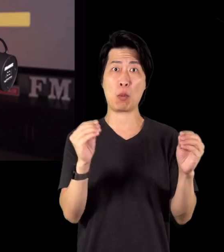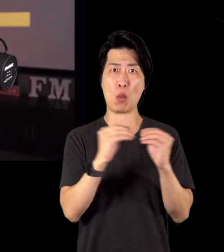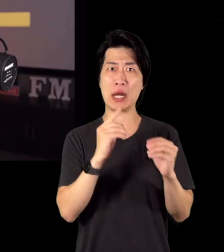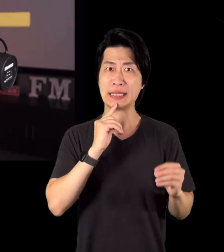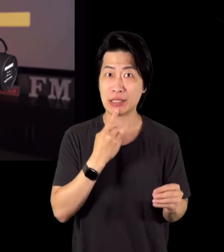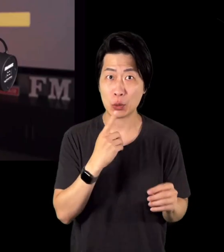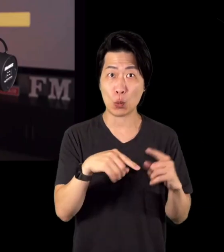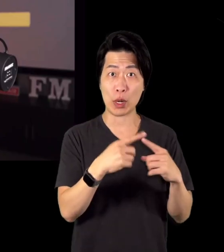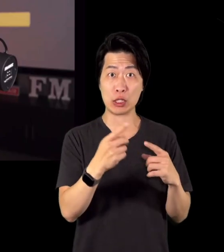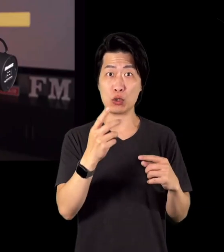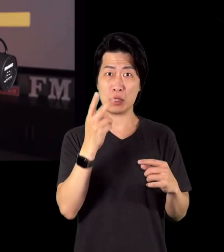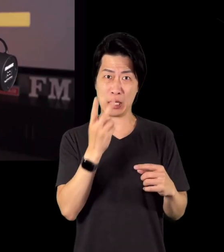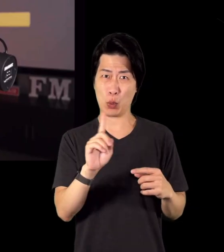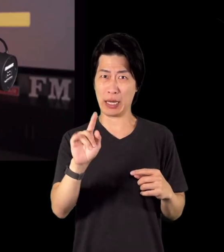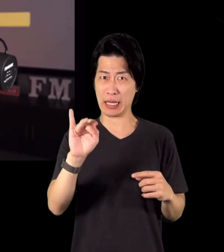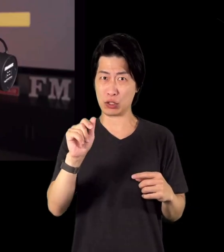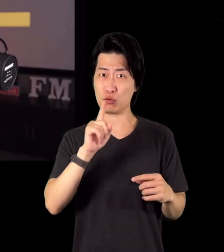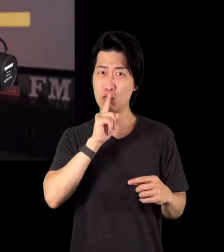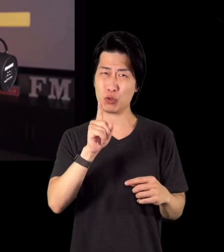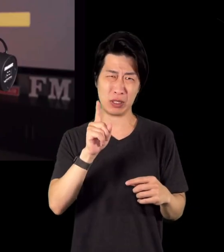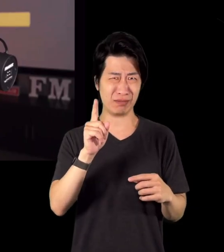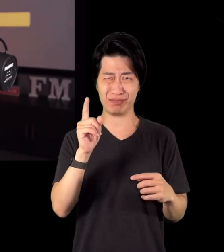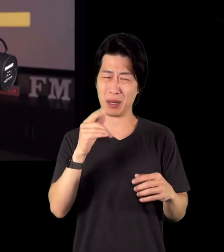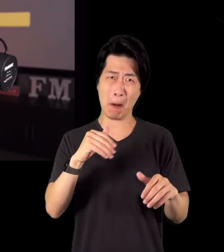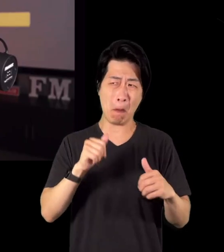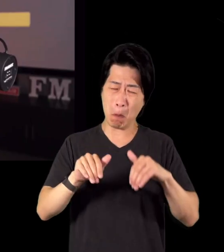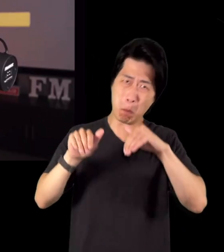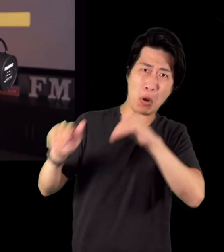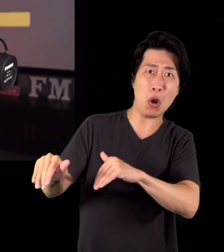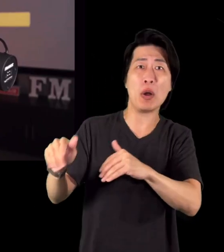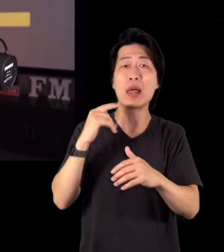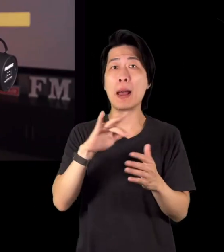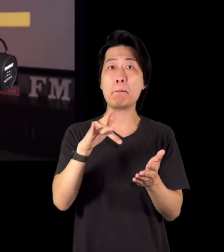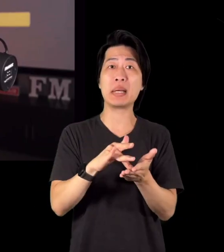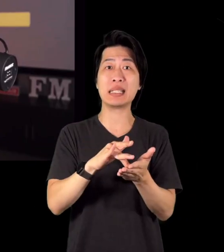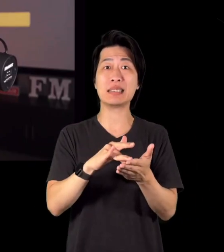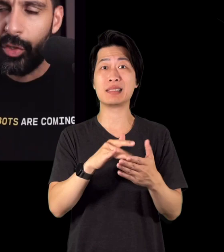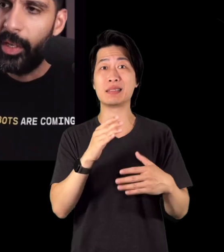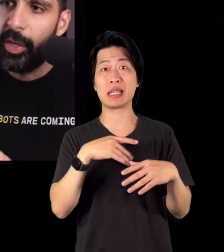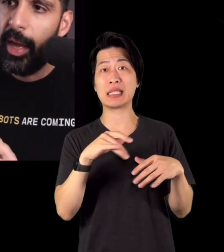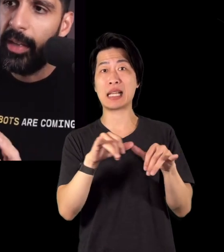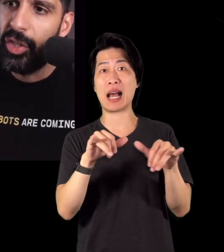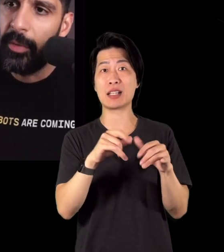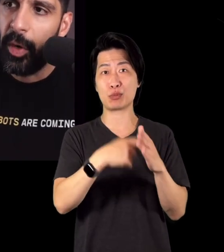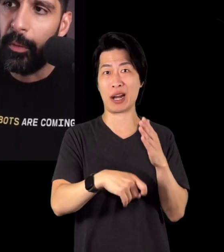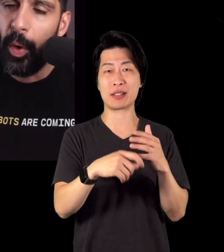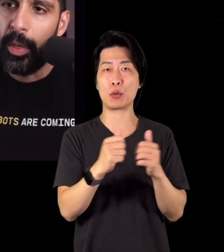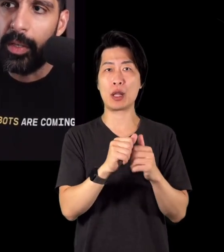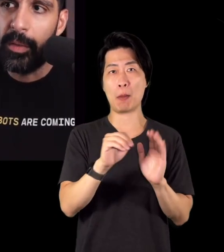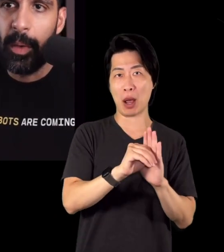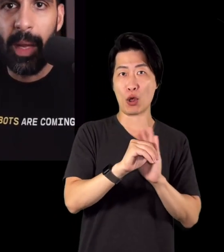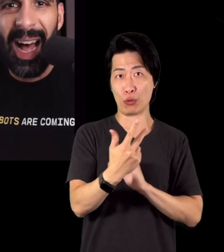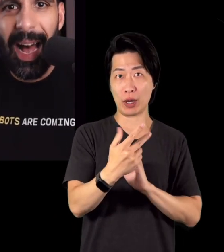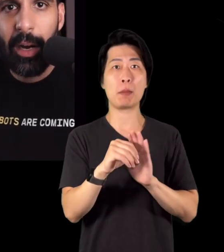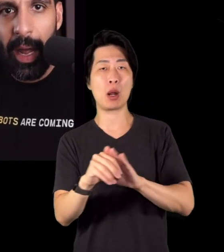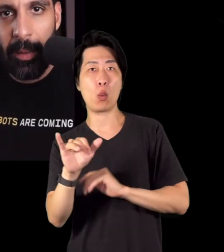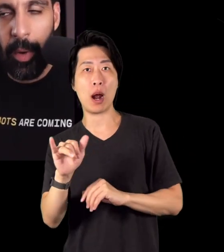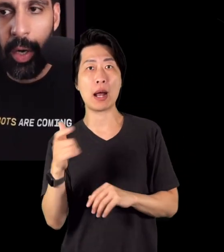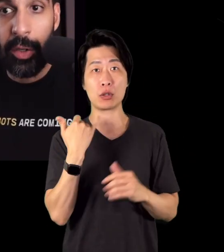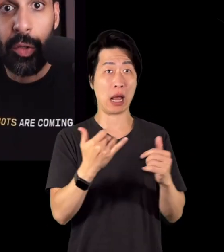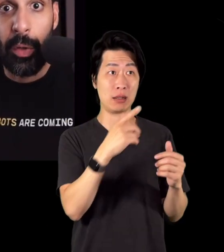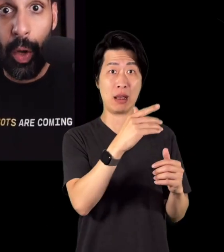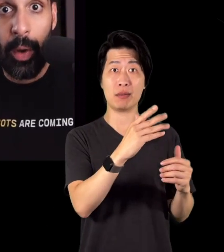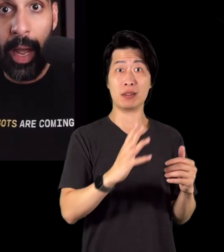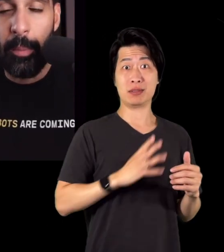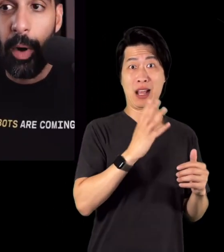Tesla is truly dominating, which is in the mid-size price bracket with their Model 3 and Model Y. So let's go ahead and shift our focus from the higher-end